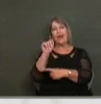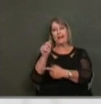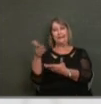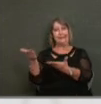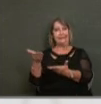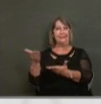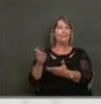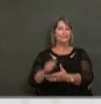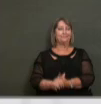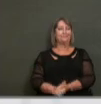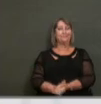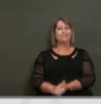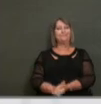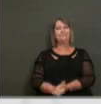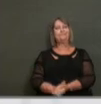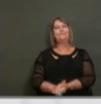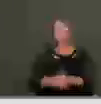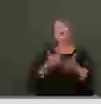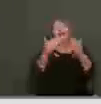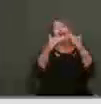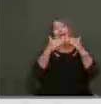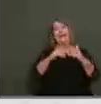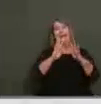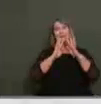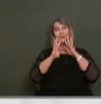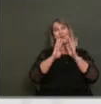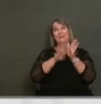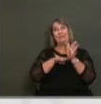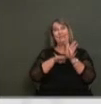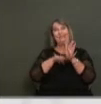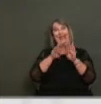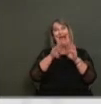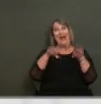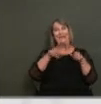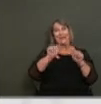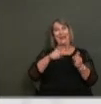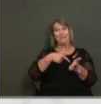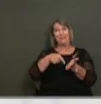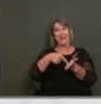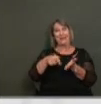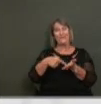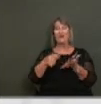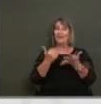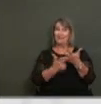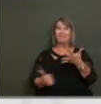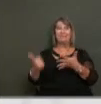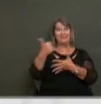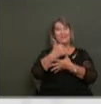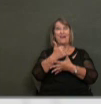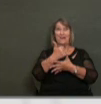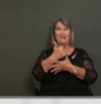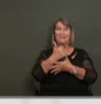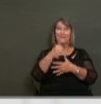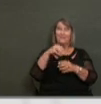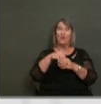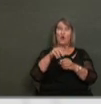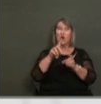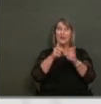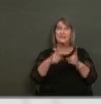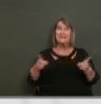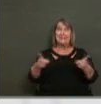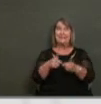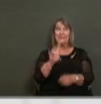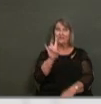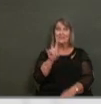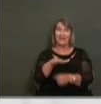So now let's talk about affordable housing. And affordable housing was one of the top five priorities in District 7. So there's a total